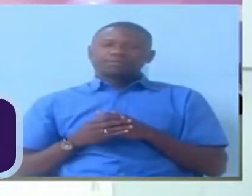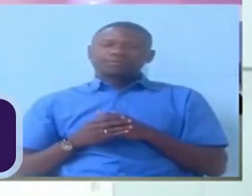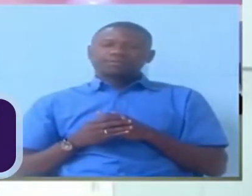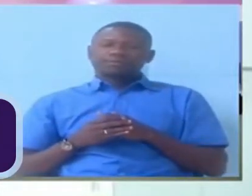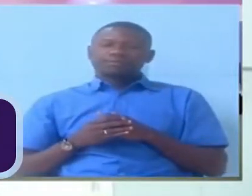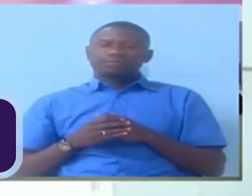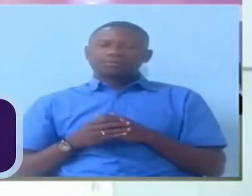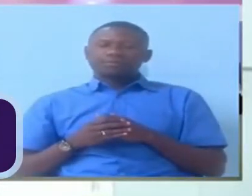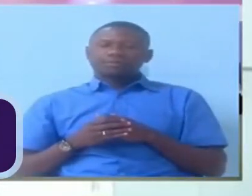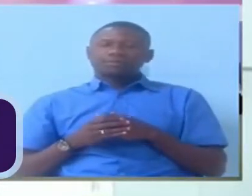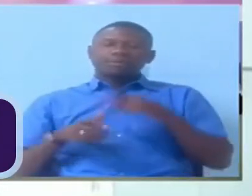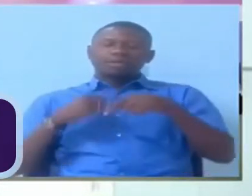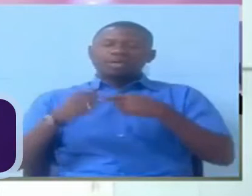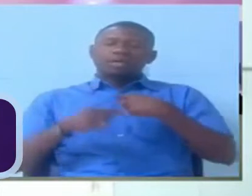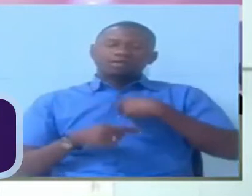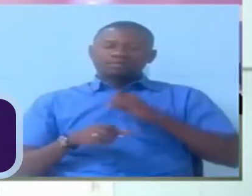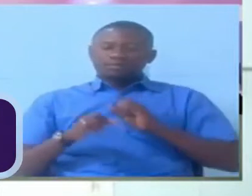1990, I was posted to